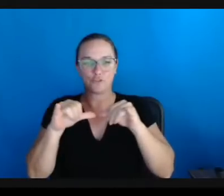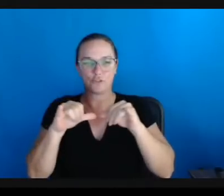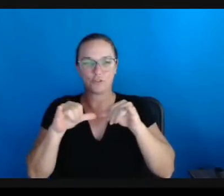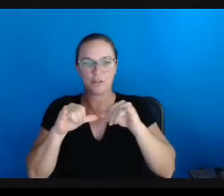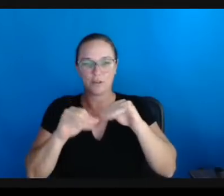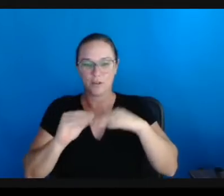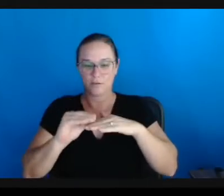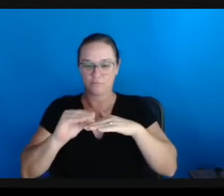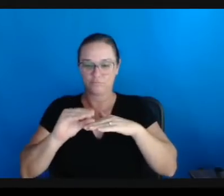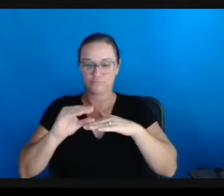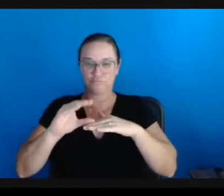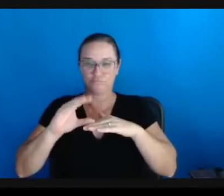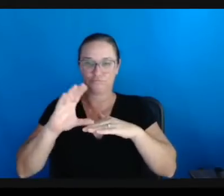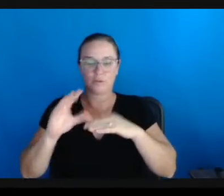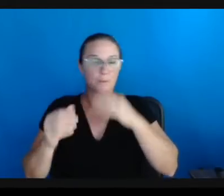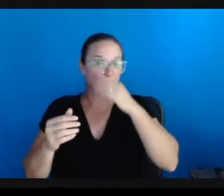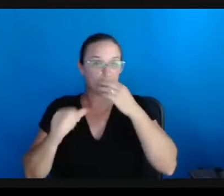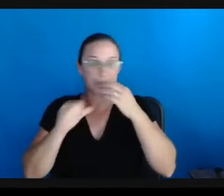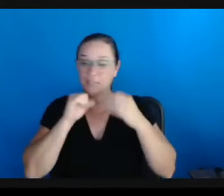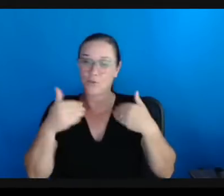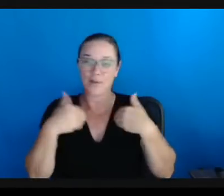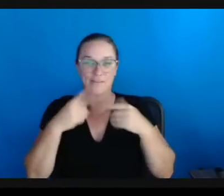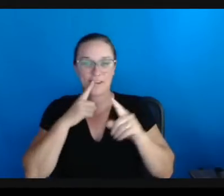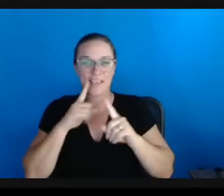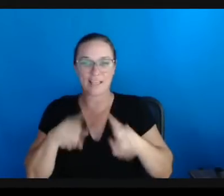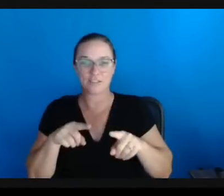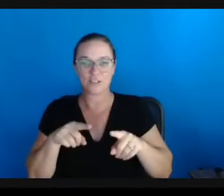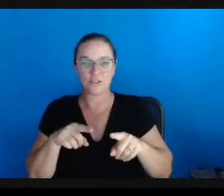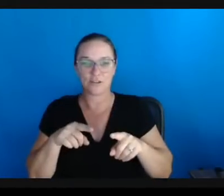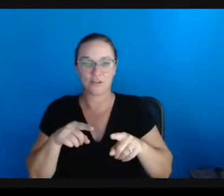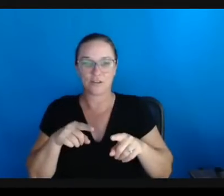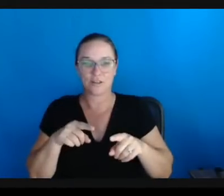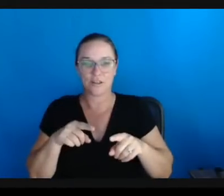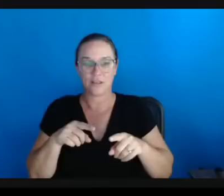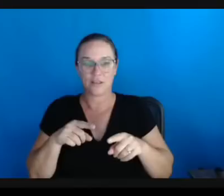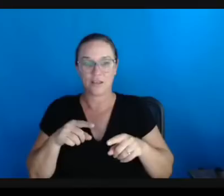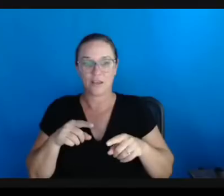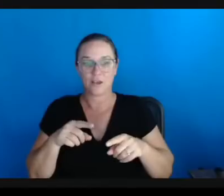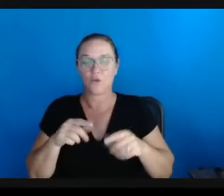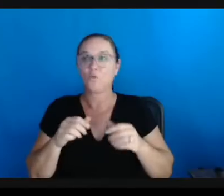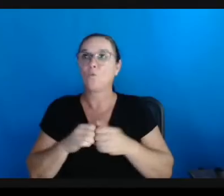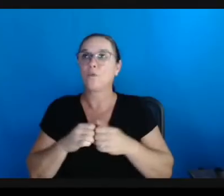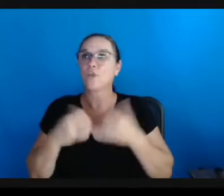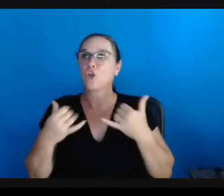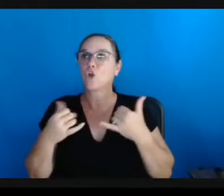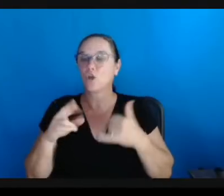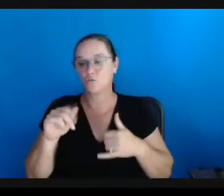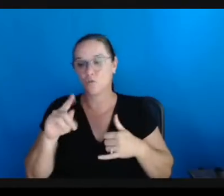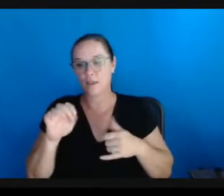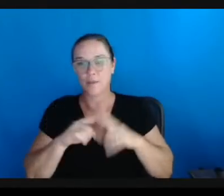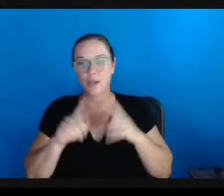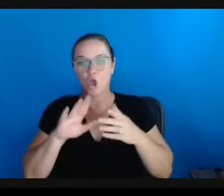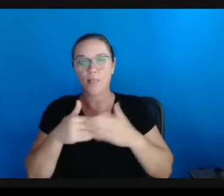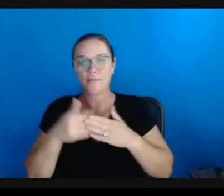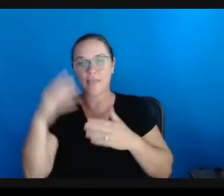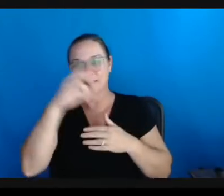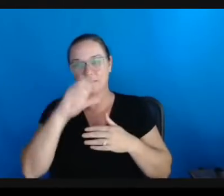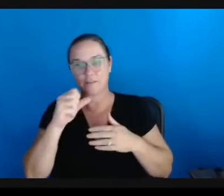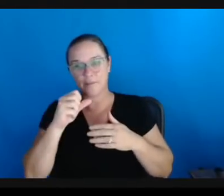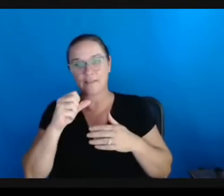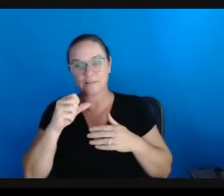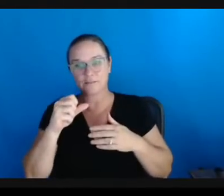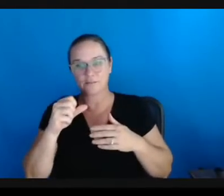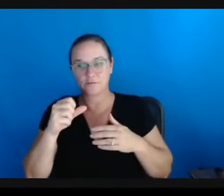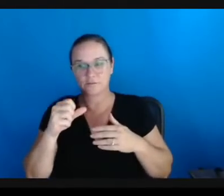volumes coming out here. So I don't have an answer as far as how long it'll take at the current rates, but all of our estimates over time